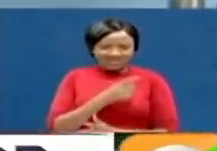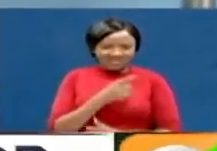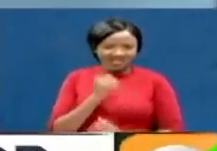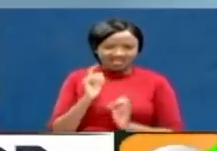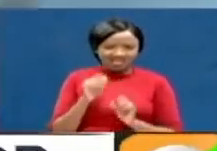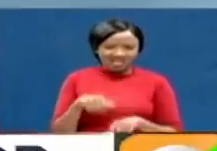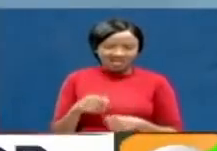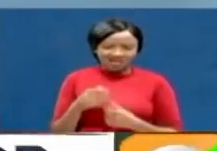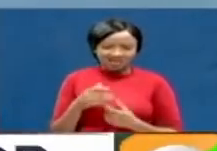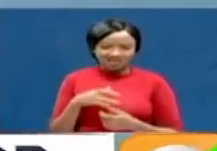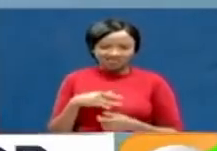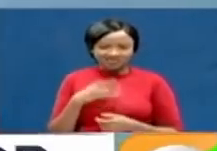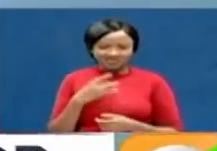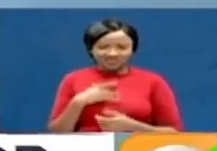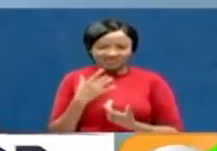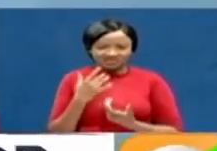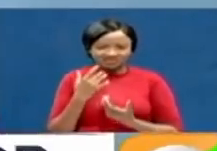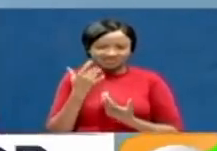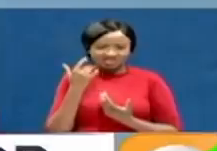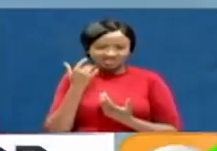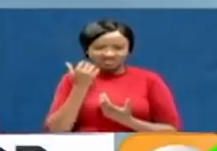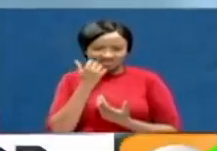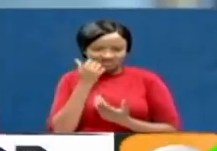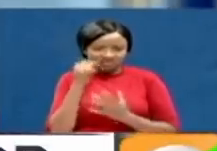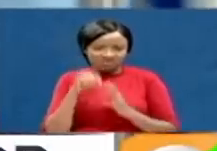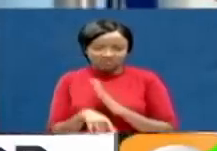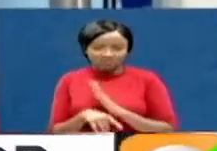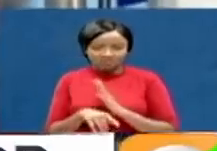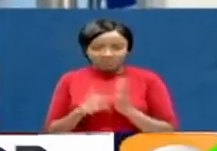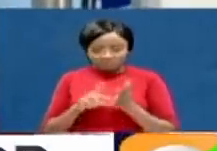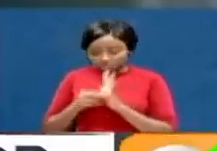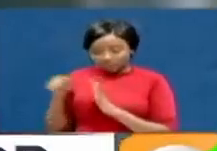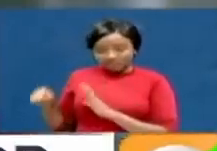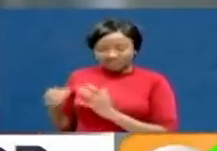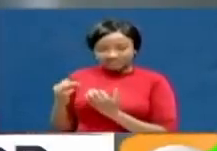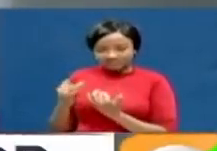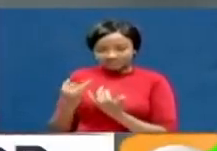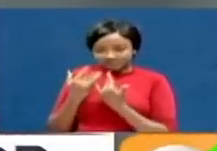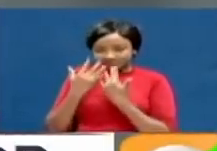oxygen at every time. So you need air. This is medical air.